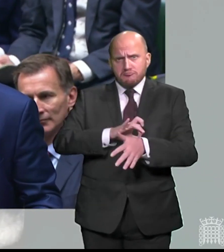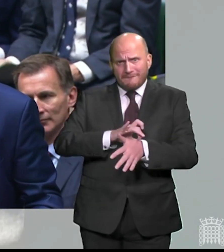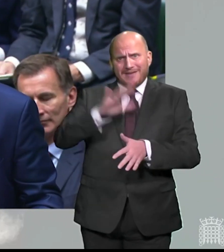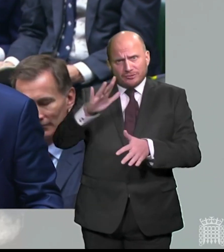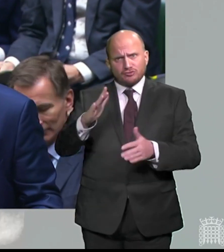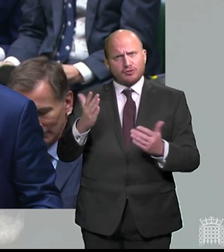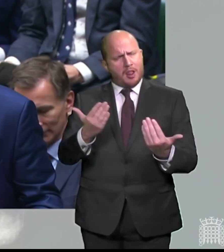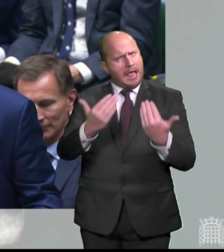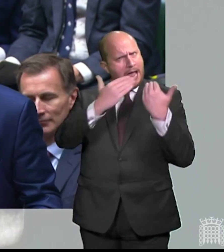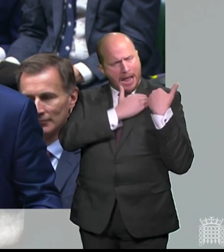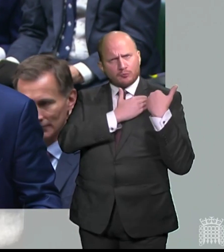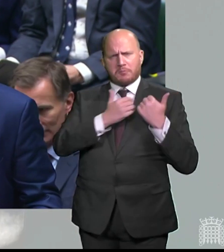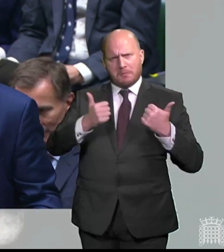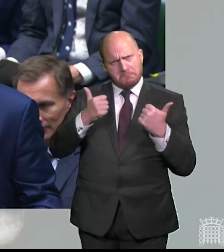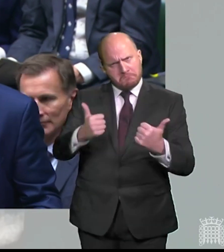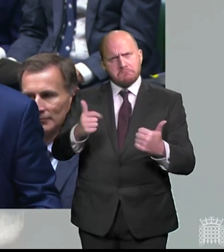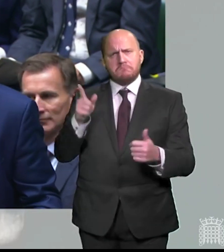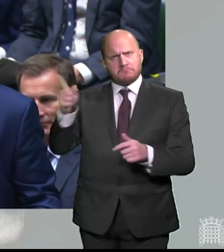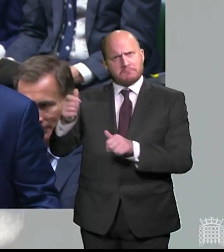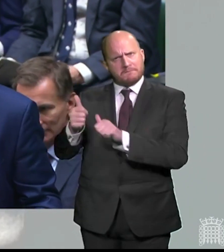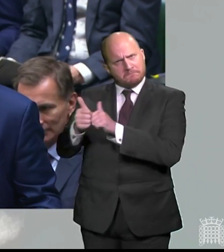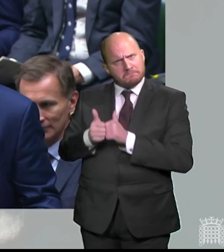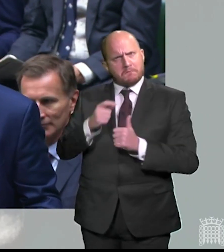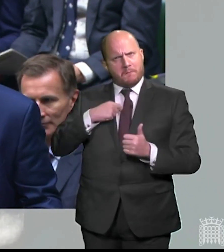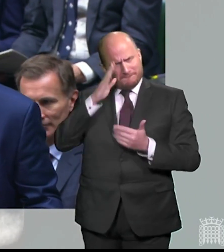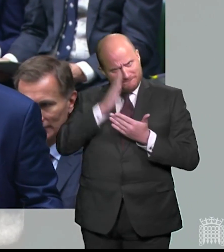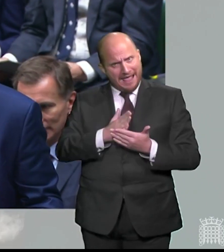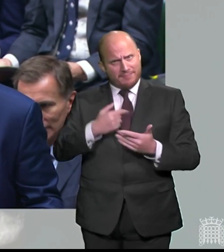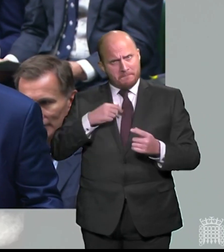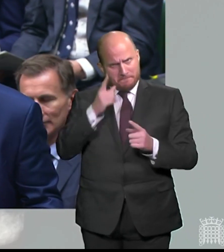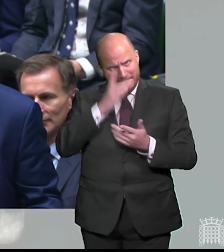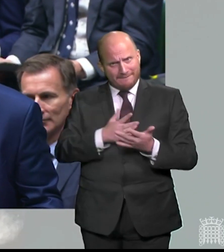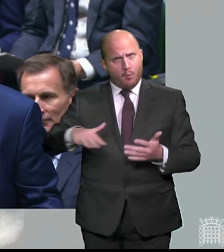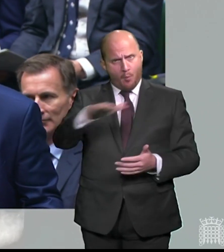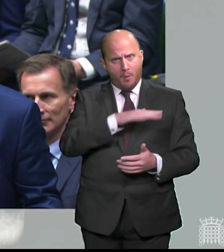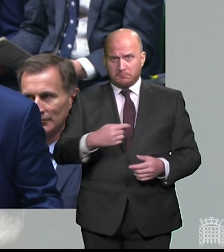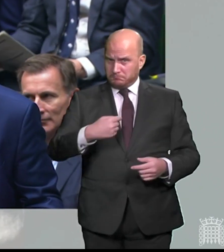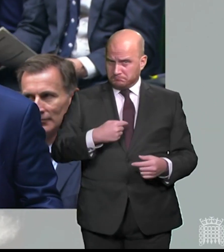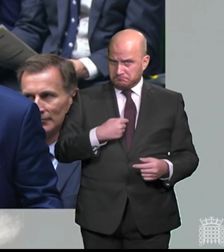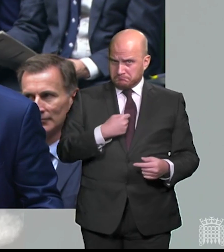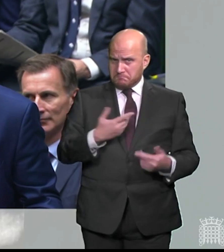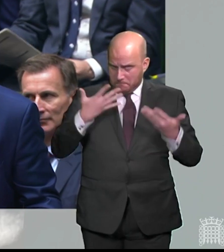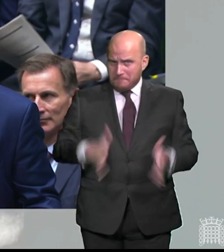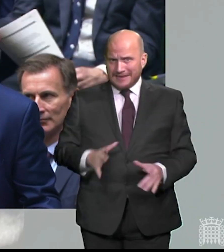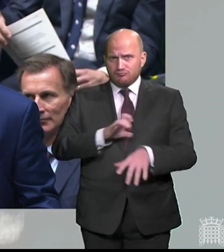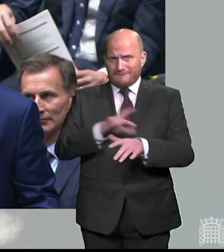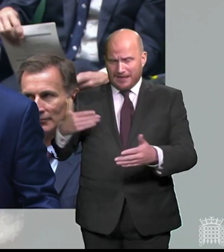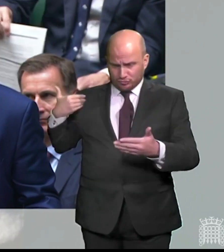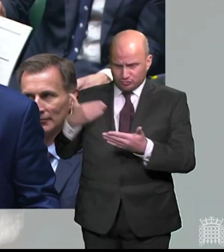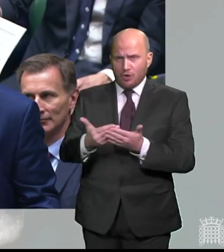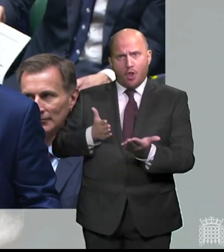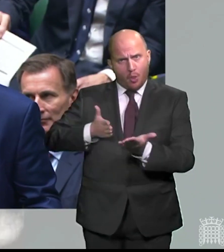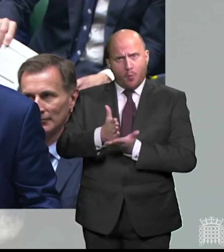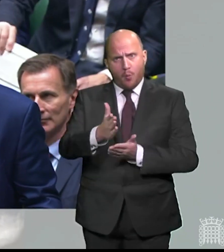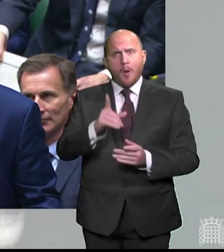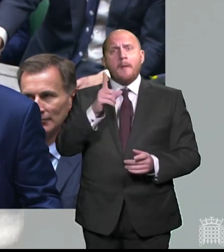and accountability. I am confident that I have behaved professionally throughout, but